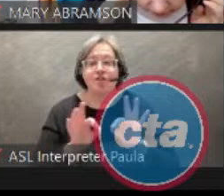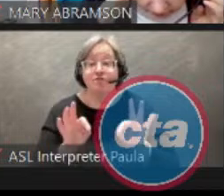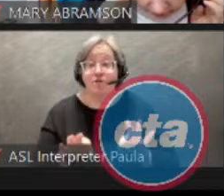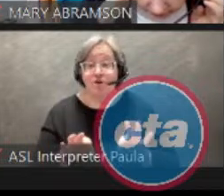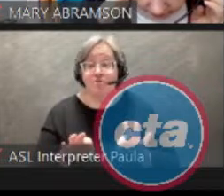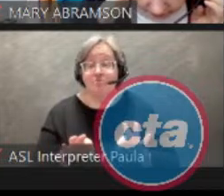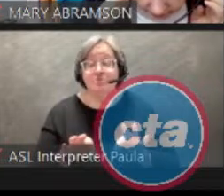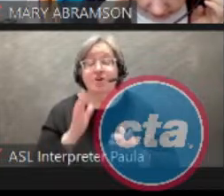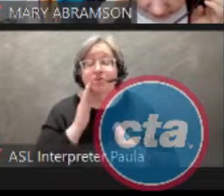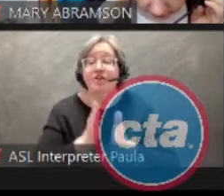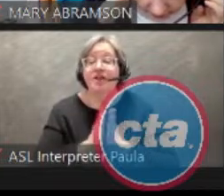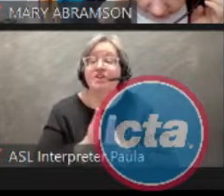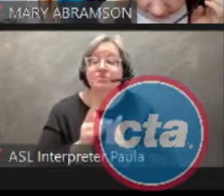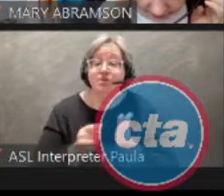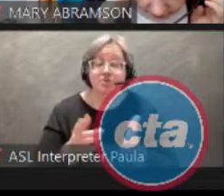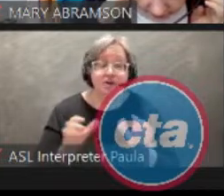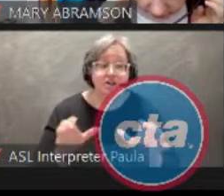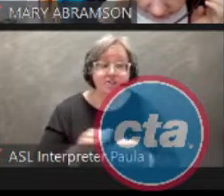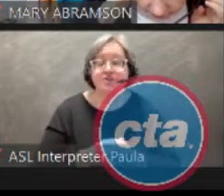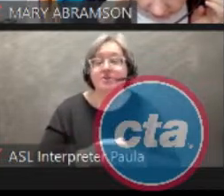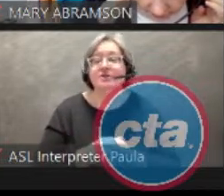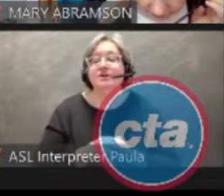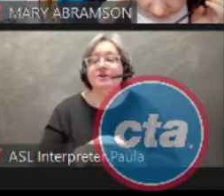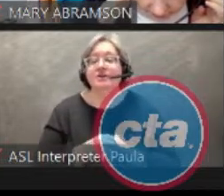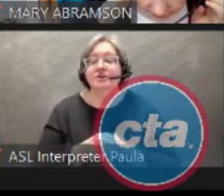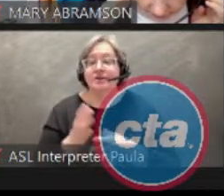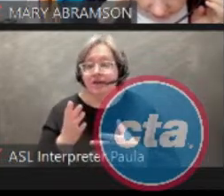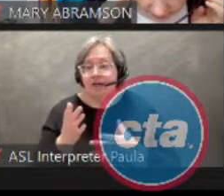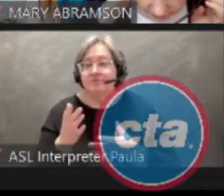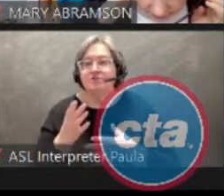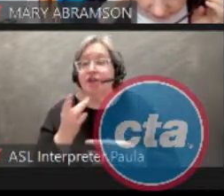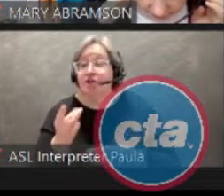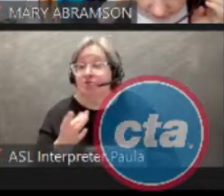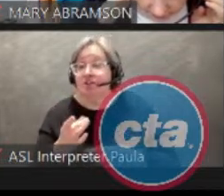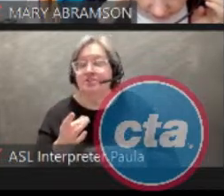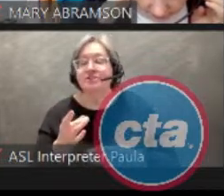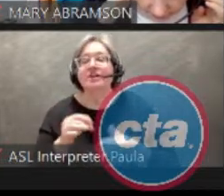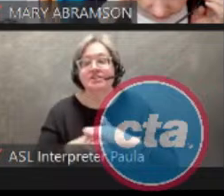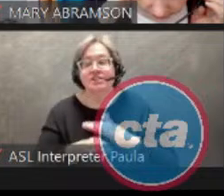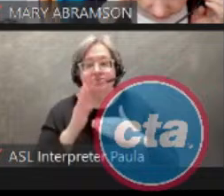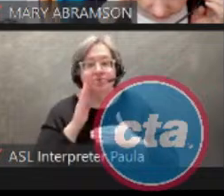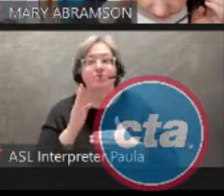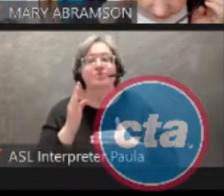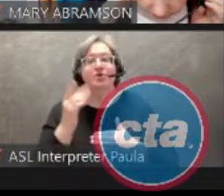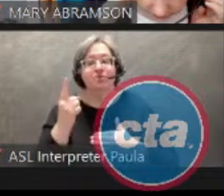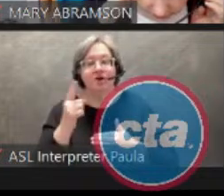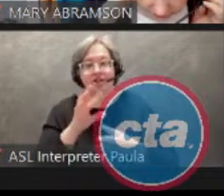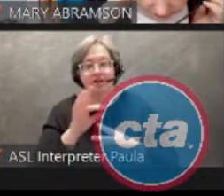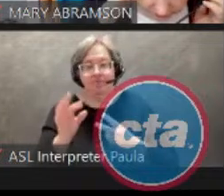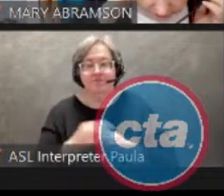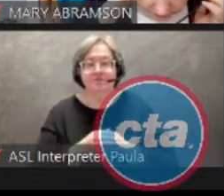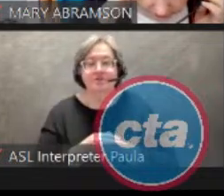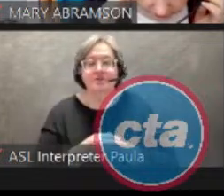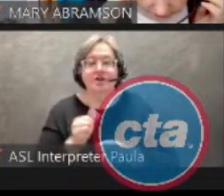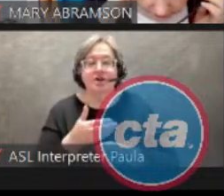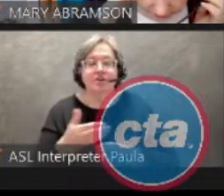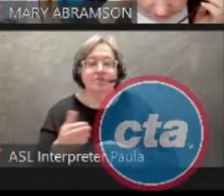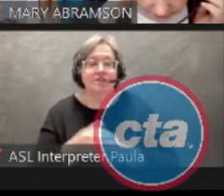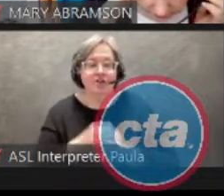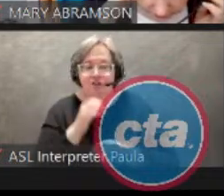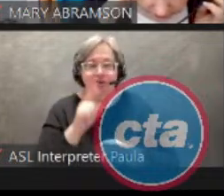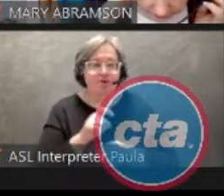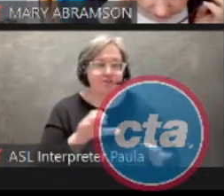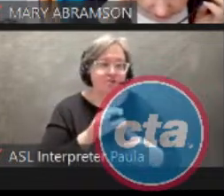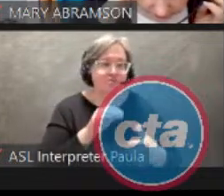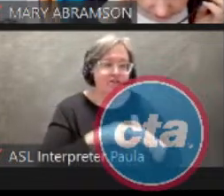would like to do and what their interests are, and accessibility will be one of those options. So hopefully, you know, people, there's a lot of other things, so you don't have to do accessibility. There's